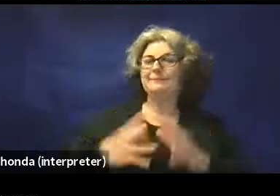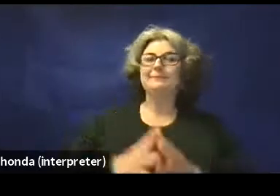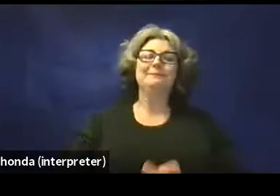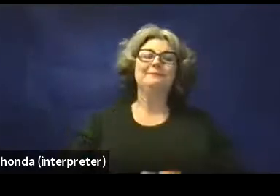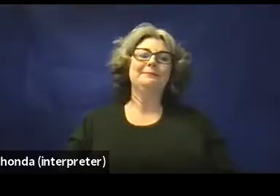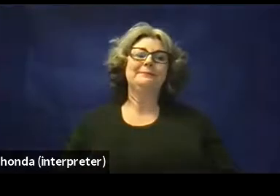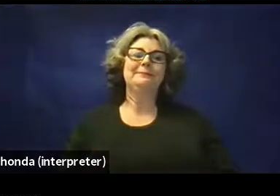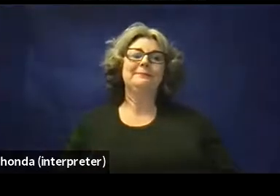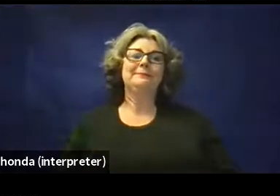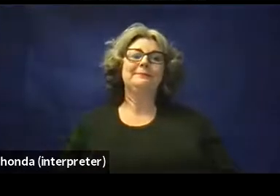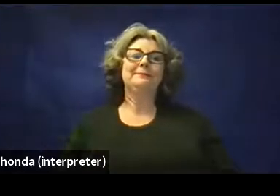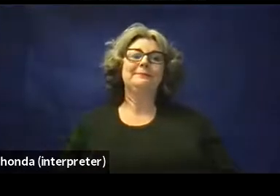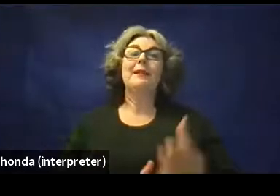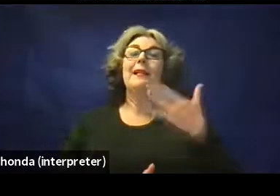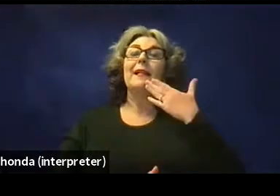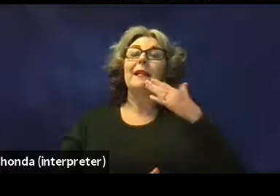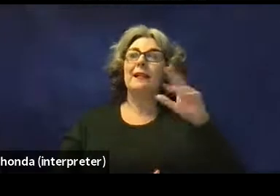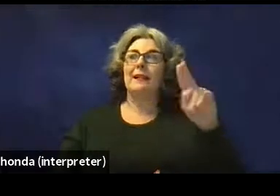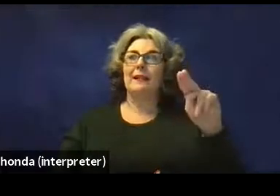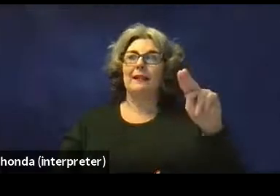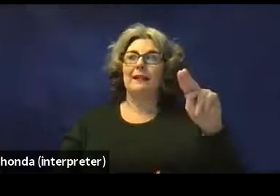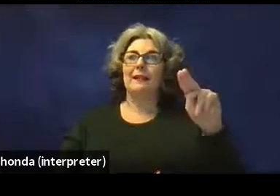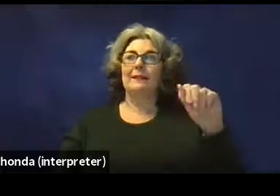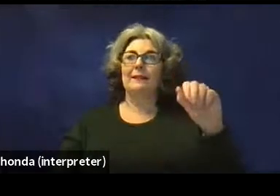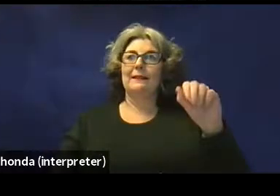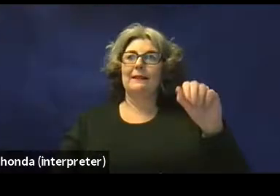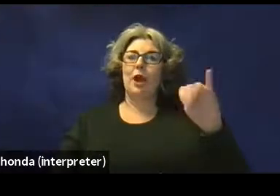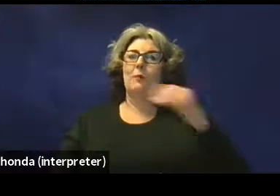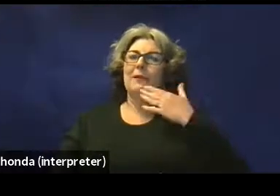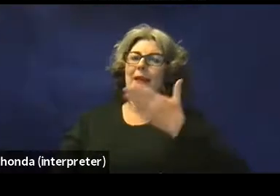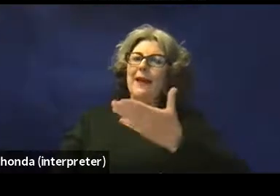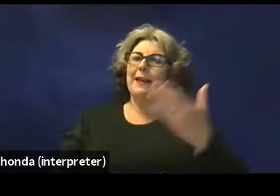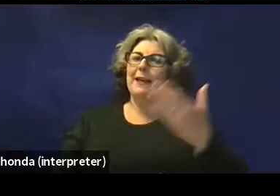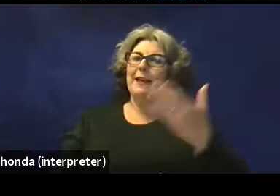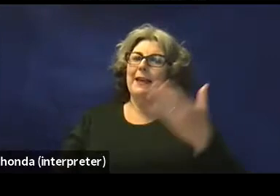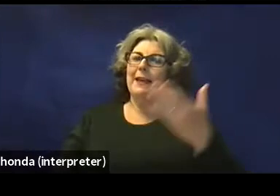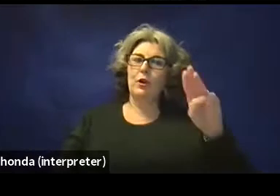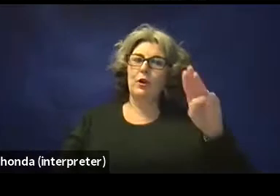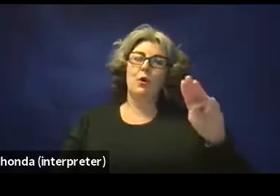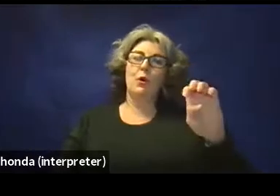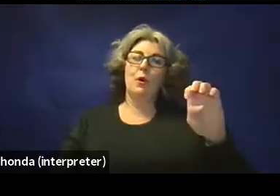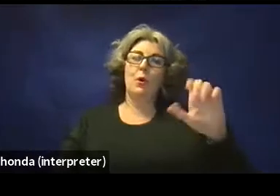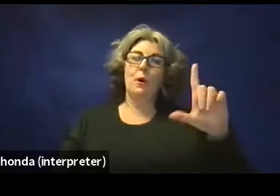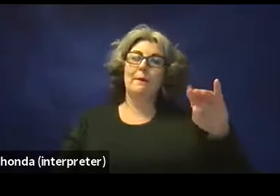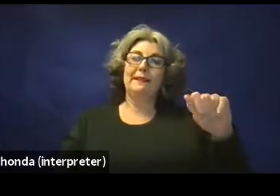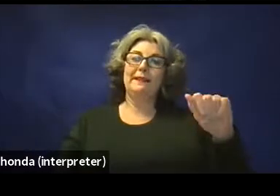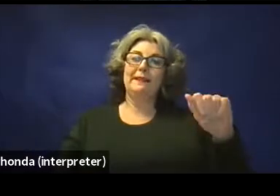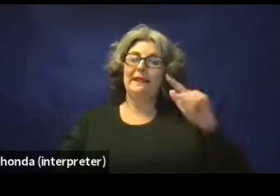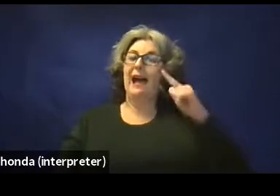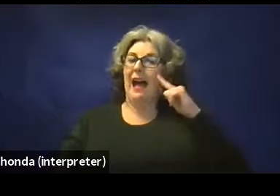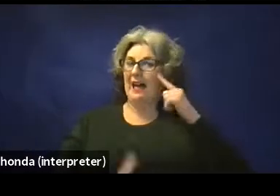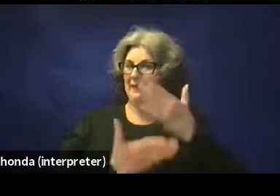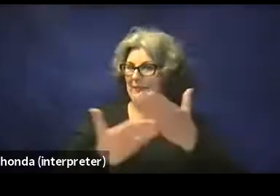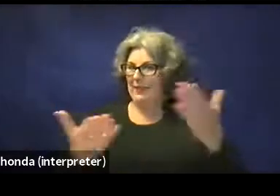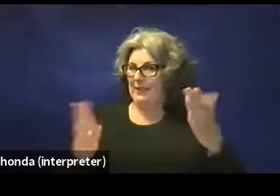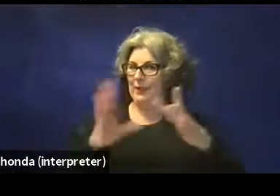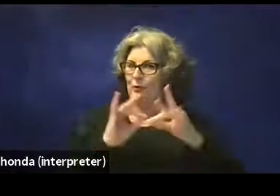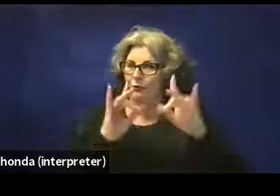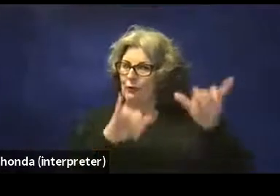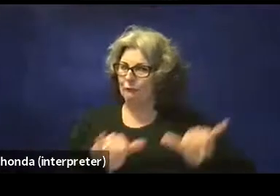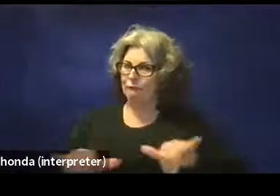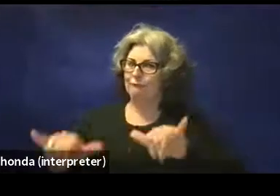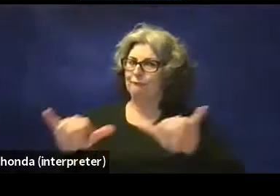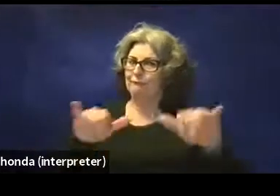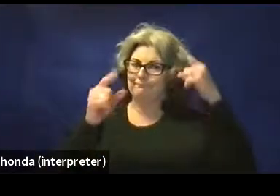Thank you so much, Melissa. And I really appreciate your thoughts on that. And I think that they probably correspond with what the other panelists